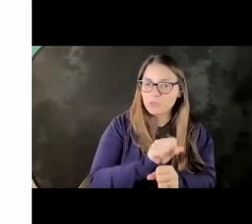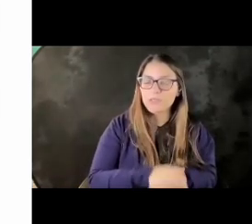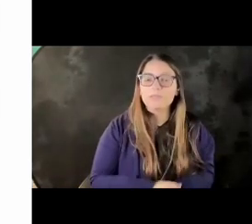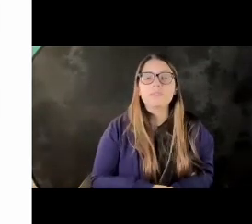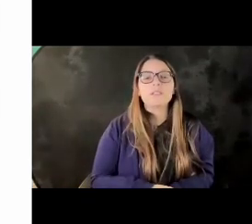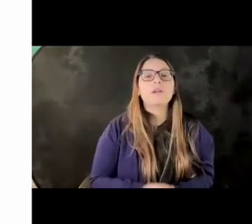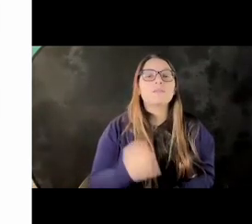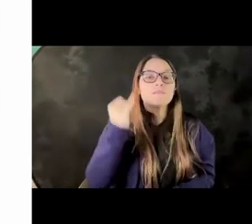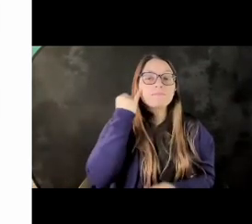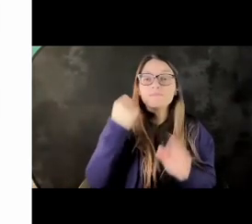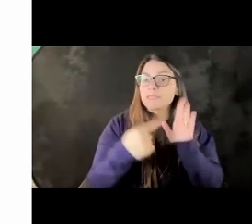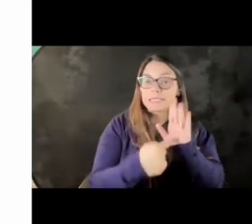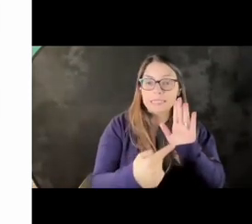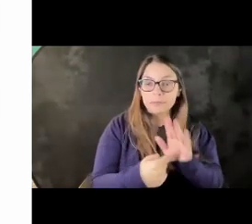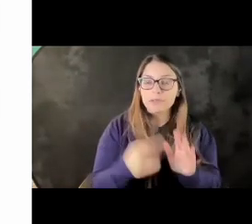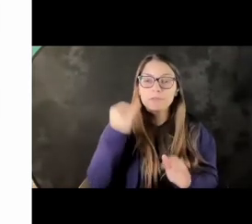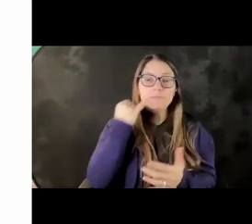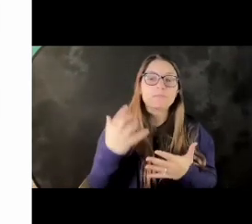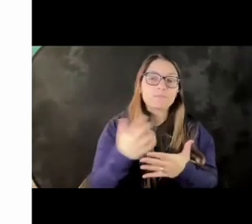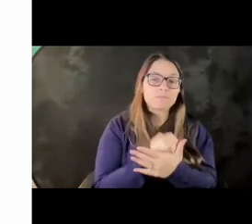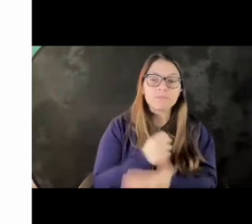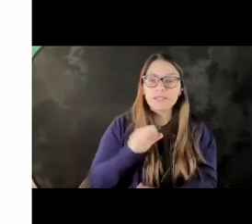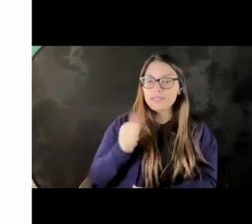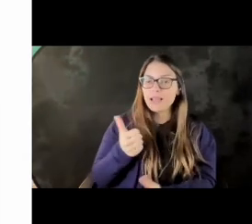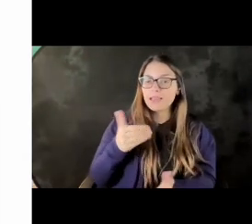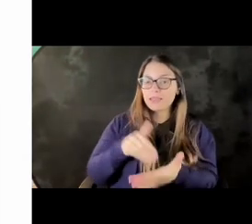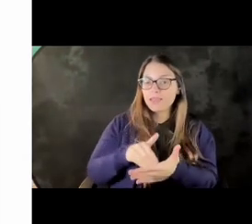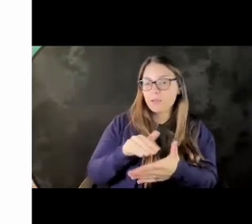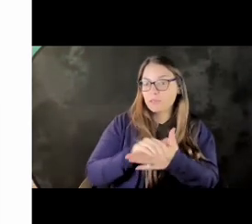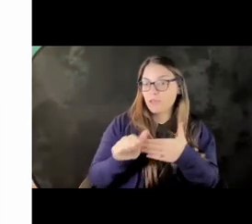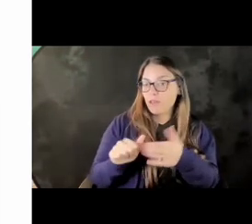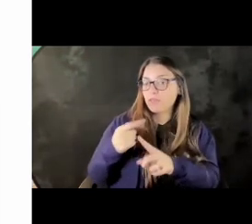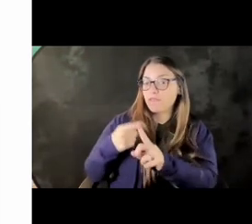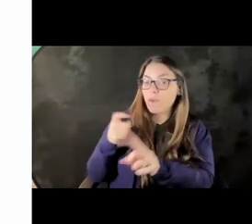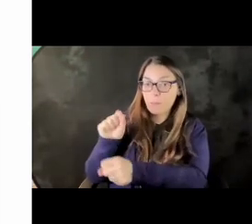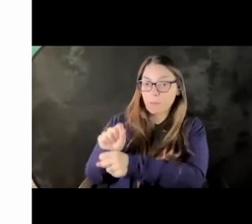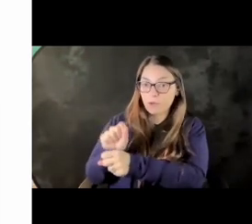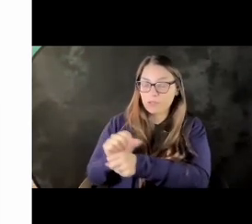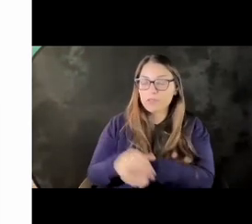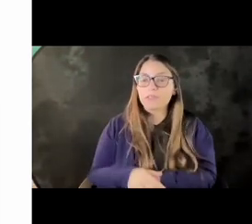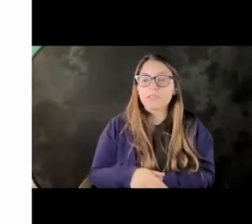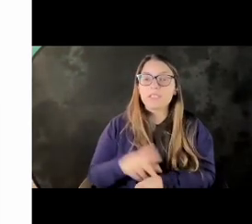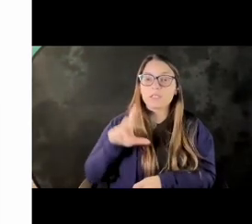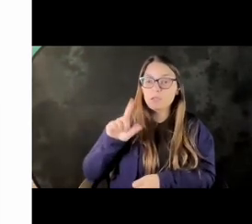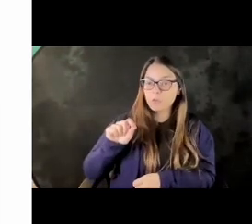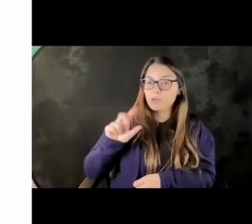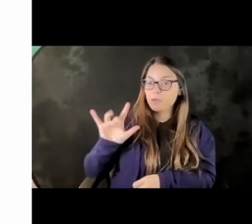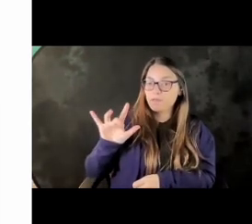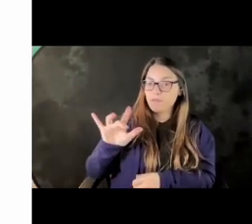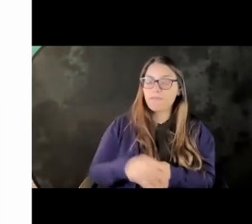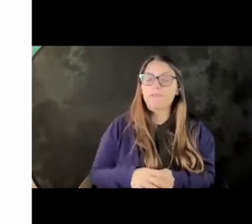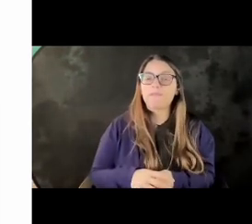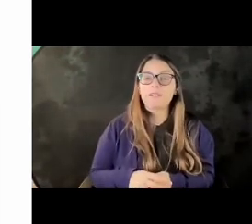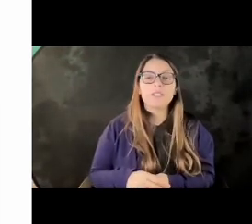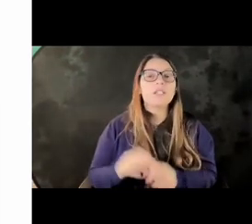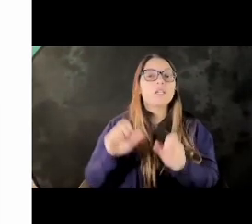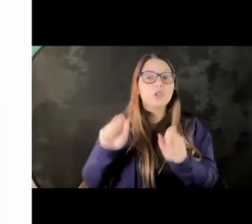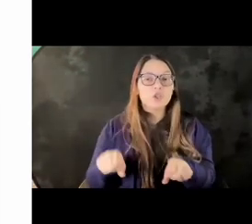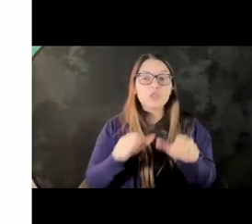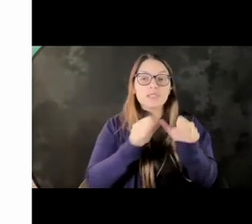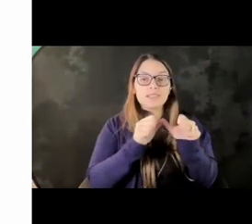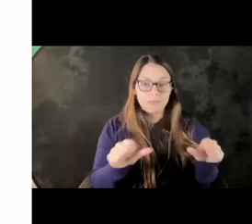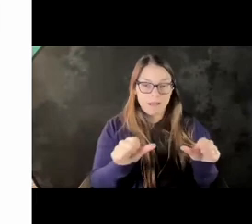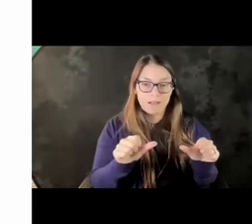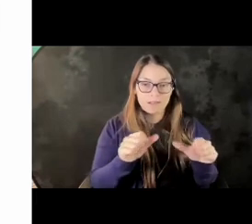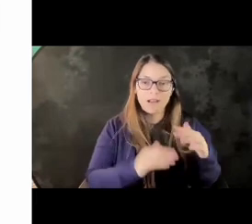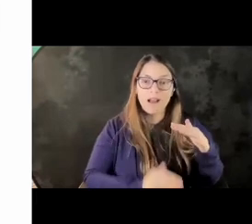earning $10,000 from employment in 2025, you could deposit